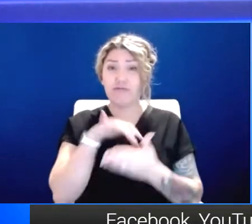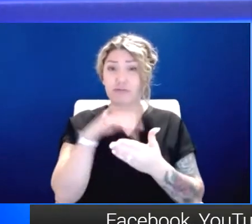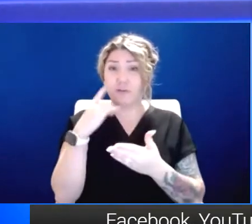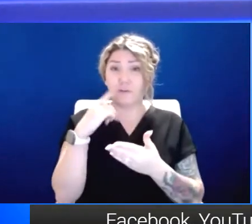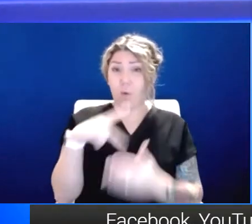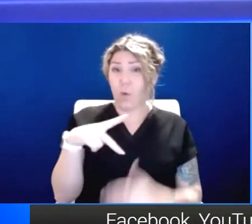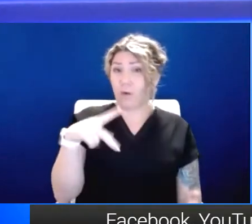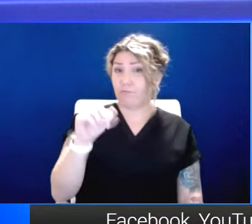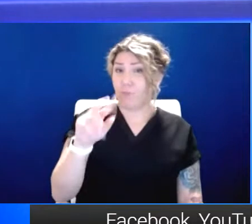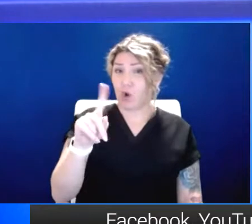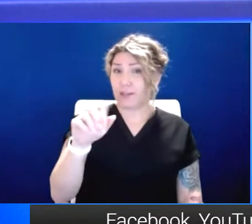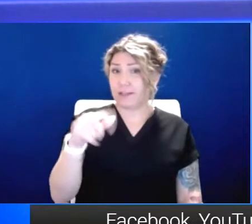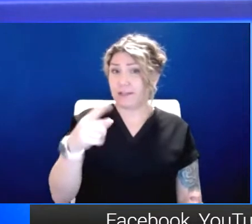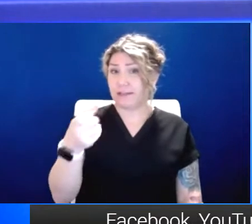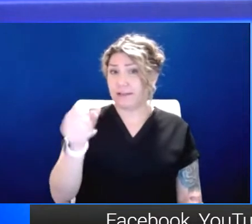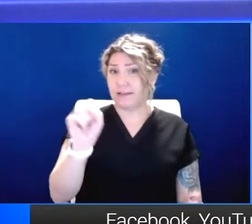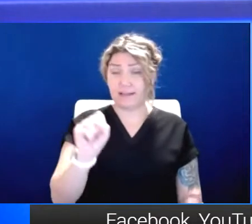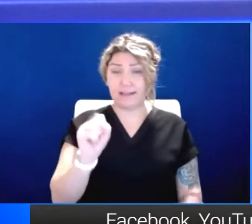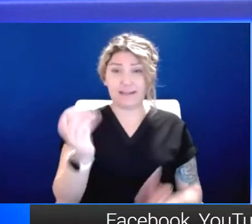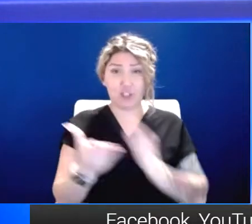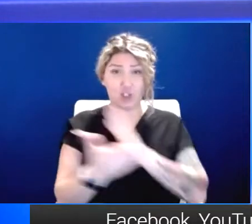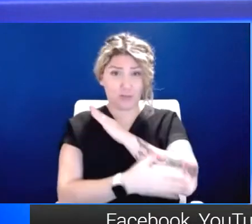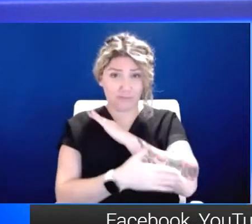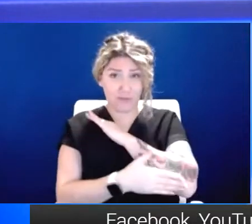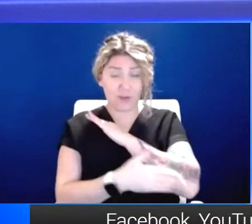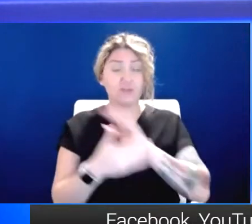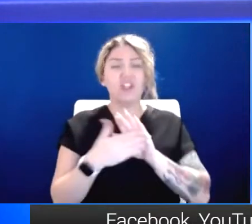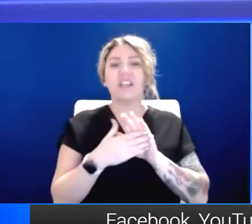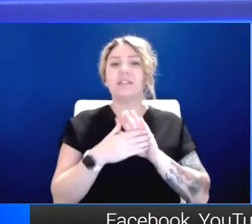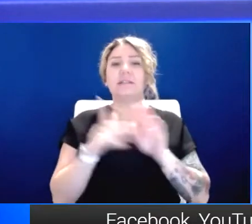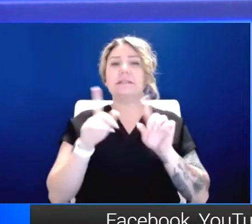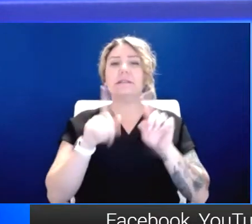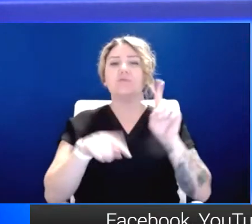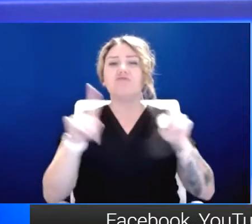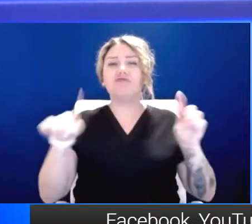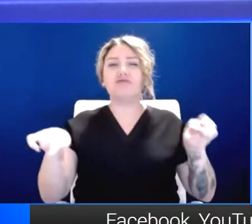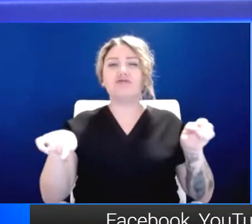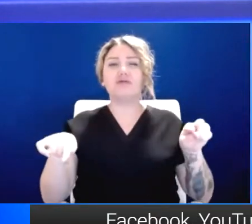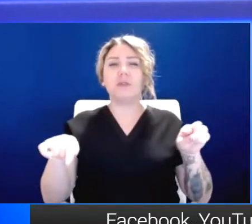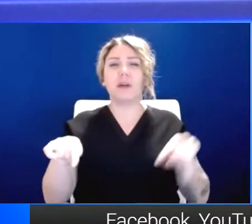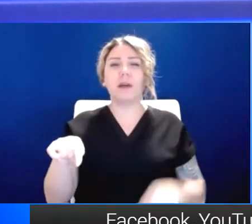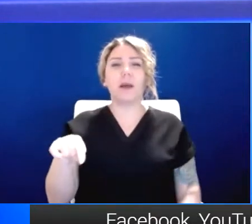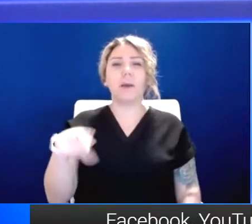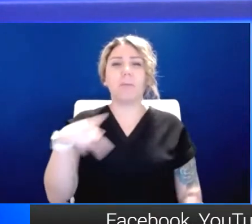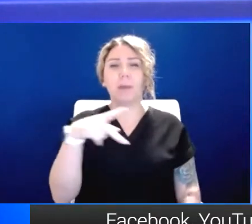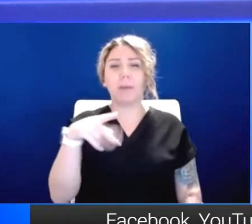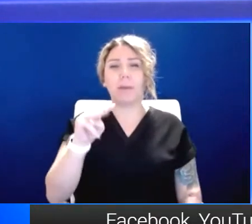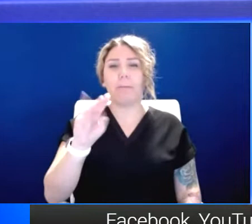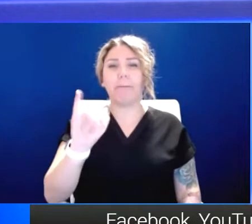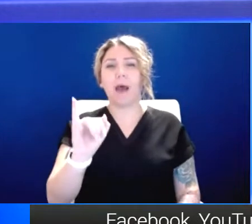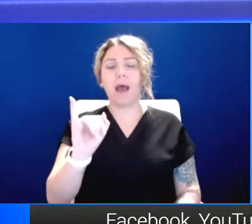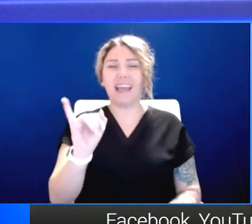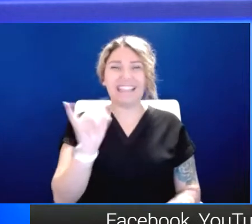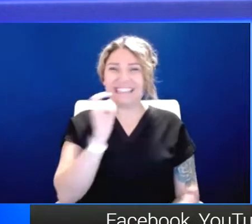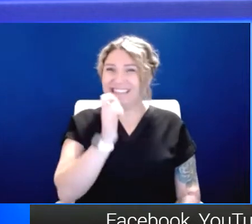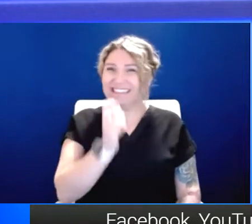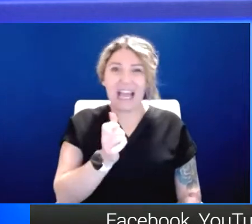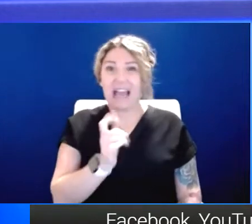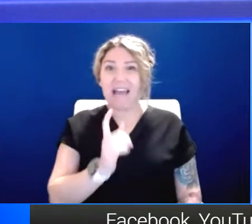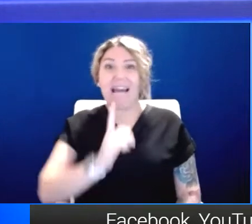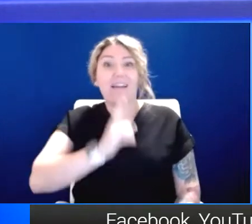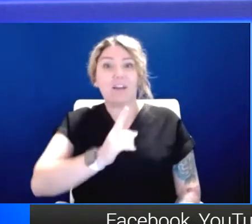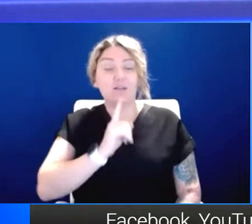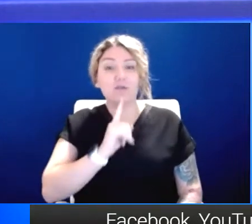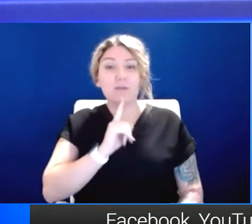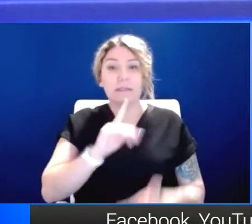country. We have trials at different stages. I talked about the PPMI study, which is not actually a drug study, but again,